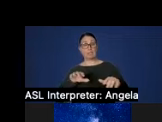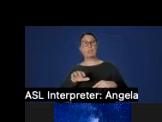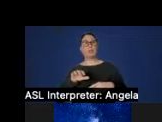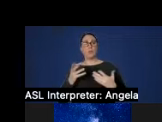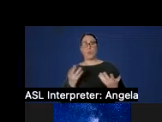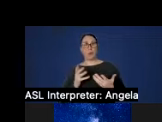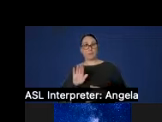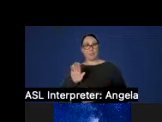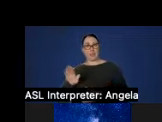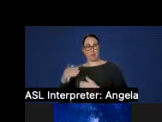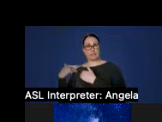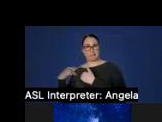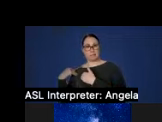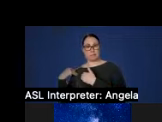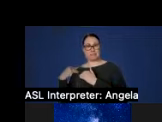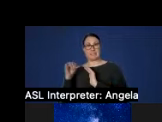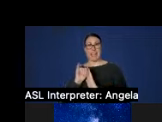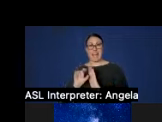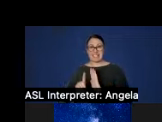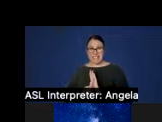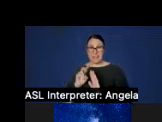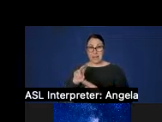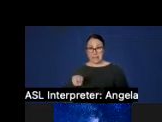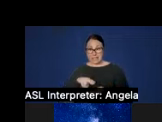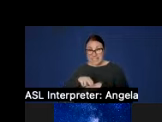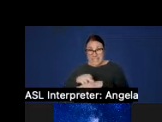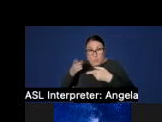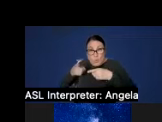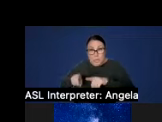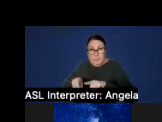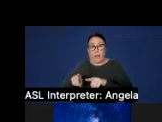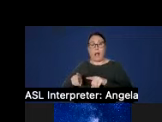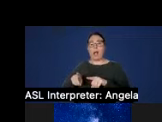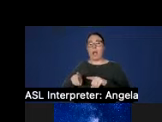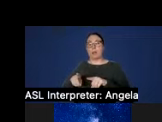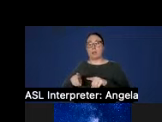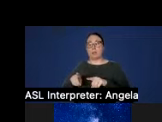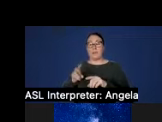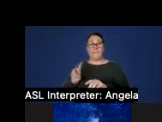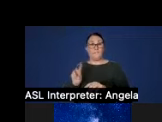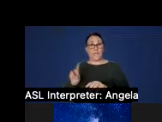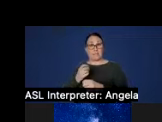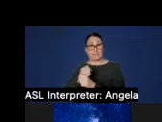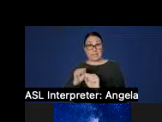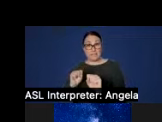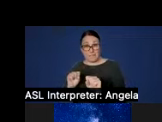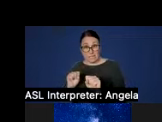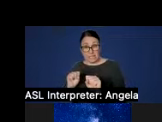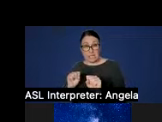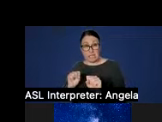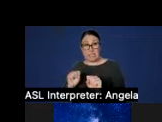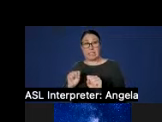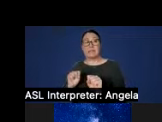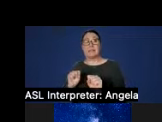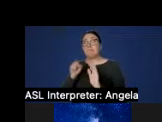responsibilities? Is to identify the nature of the emergency, address victim safety, they assess